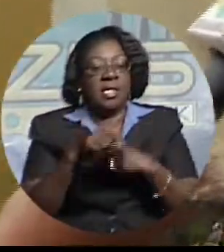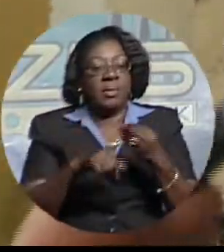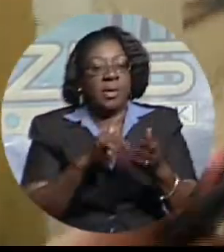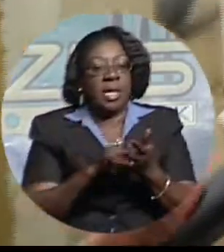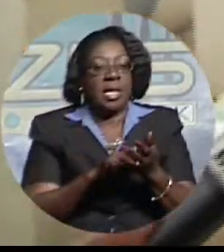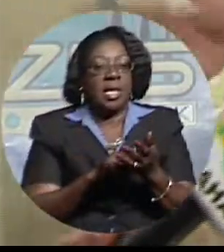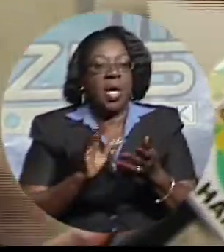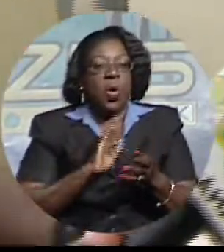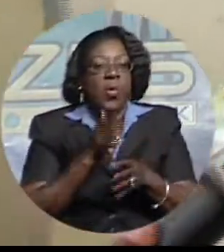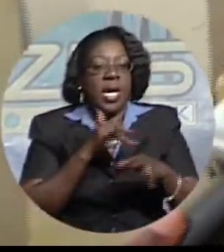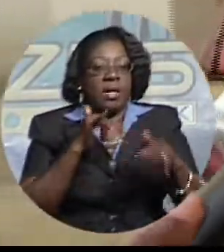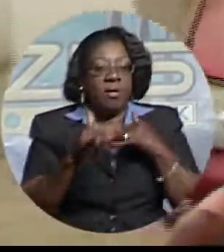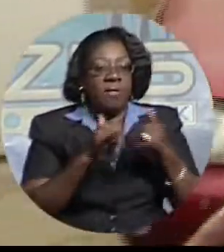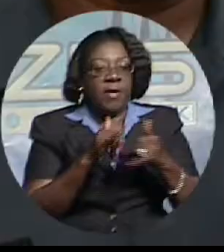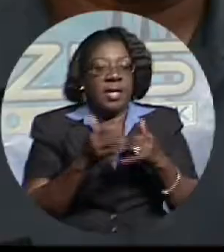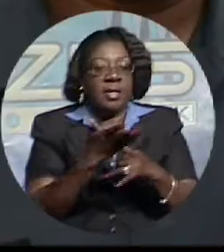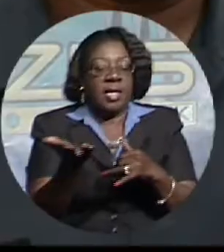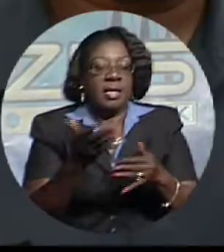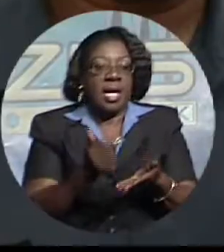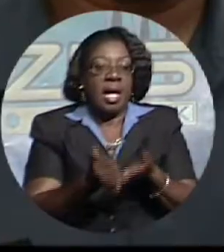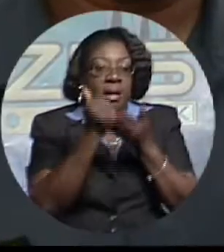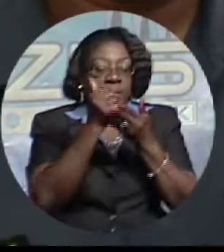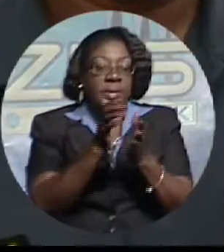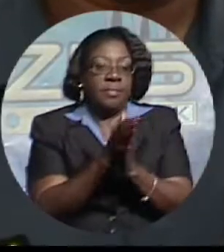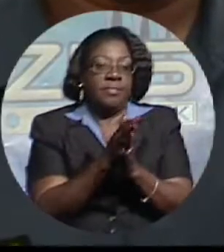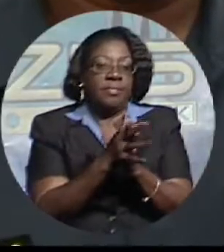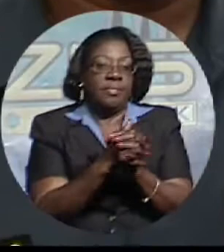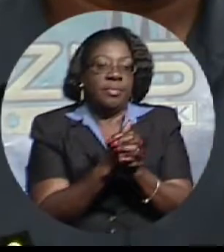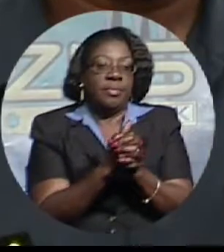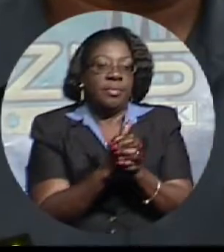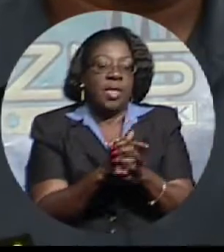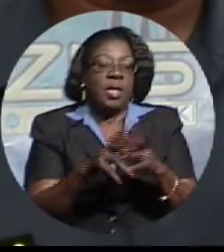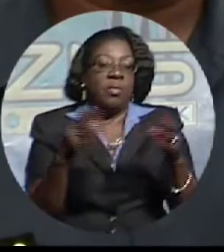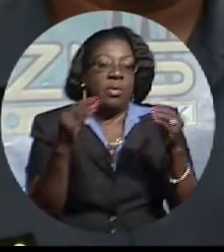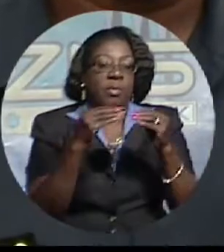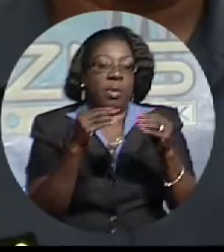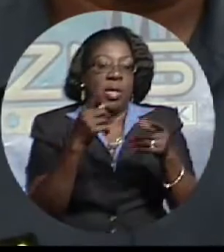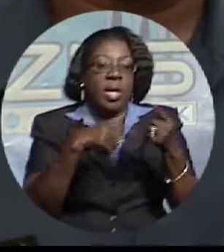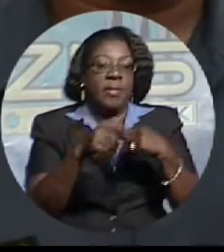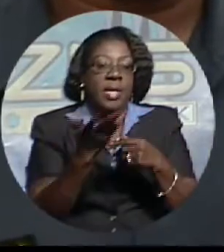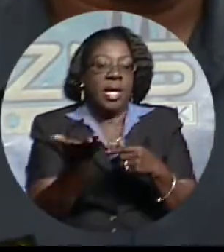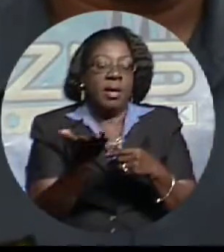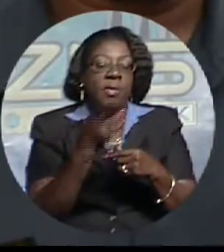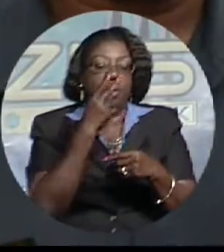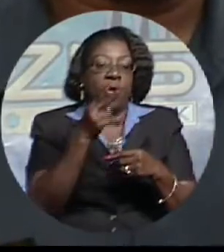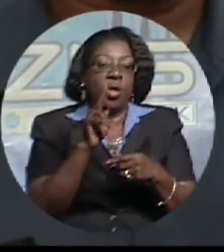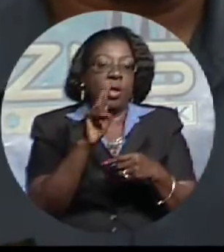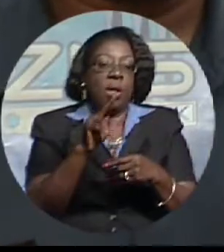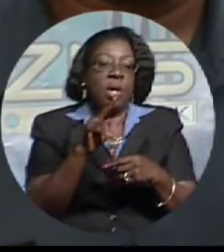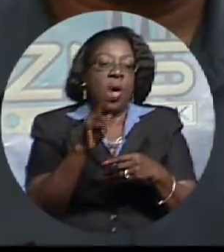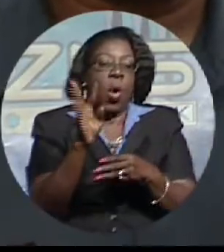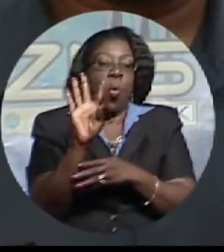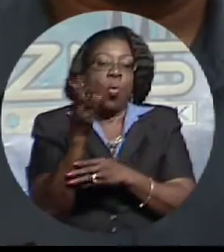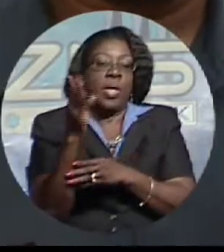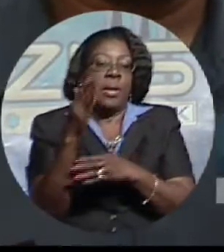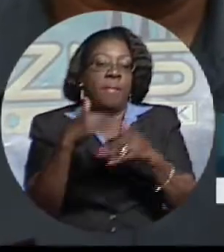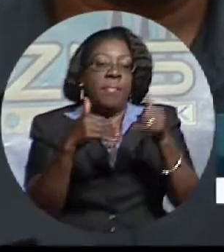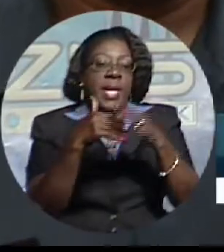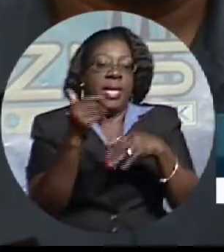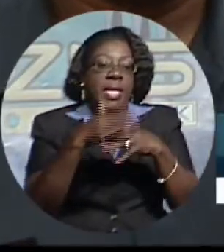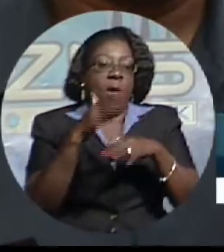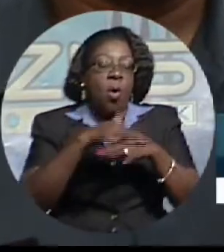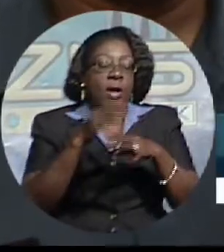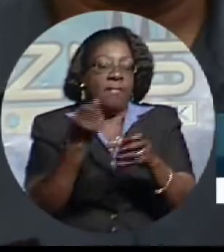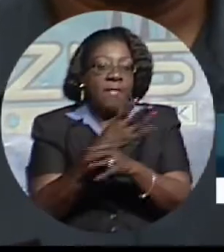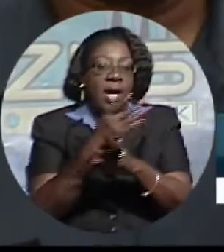Yeah, because we had to fight them to come and help. When we got here, we met a two-story wooden structure fully ablaze. We arrived here some